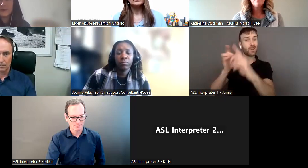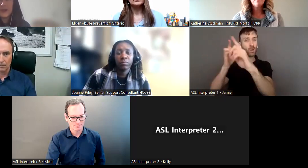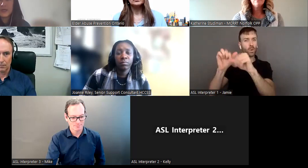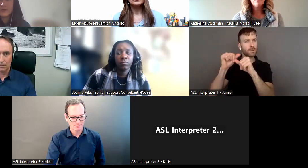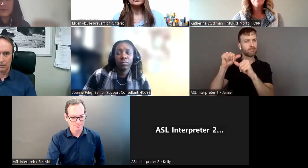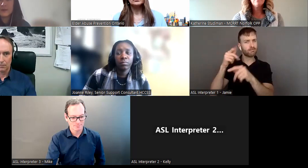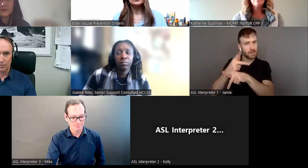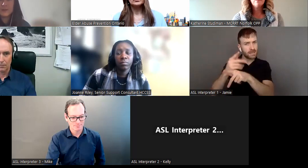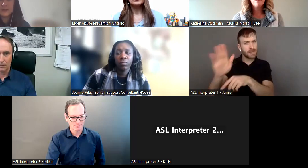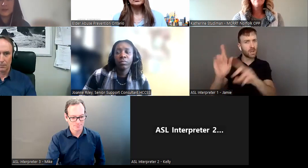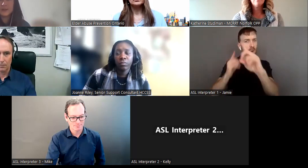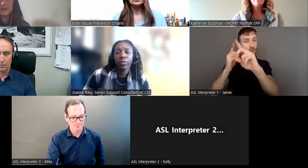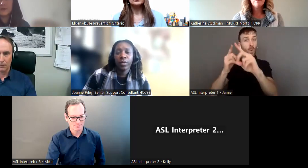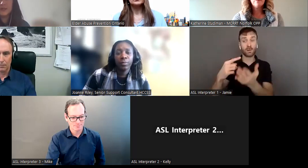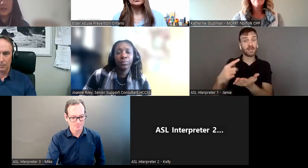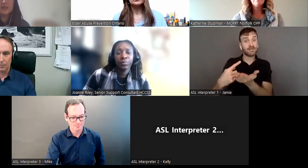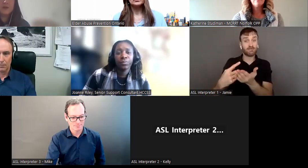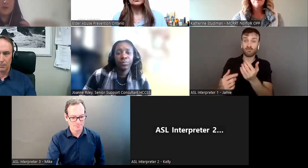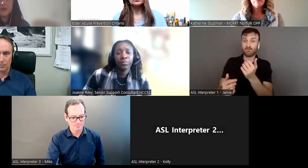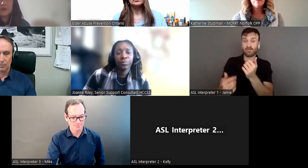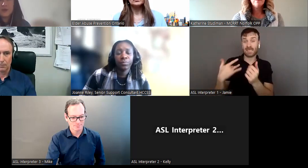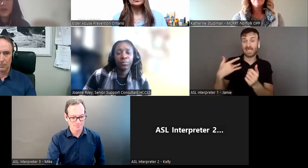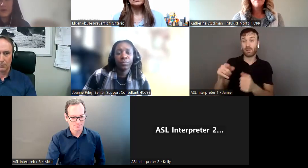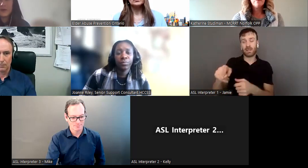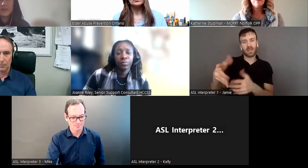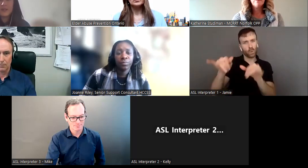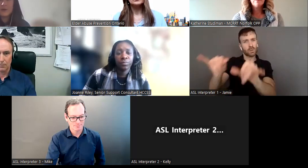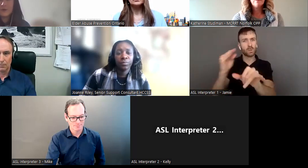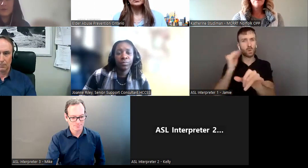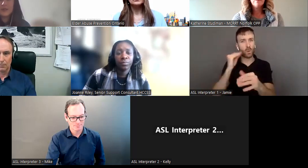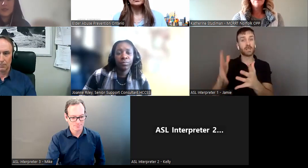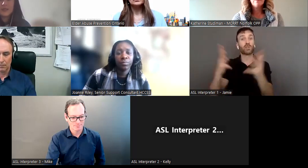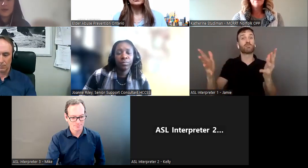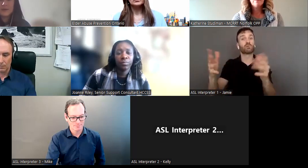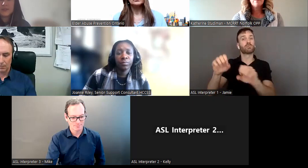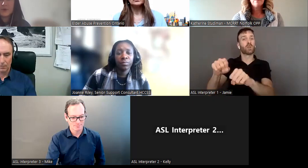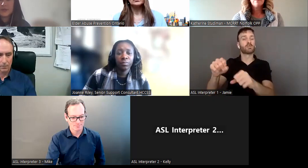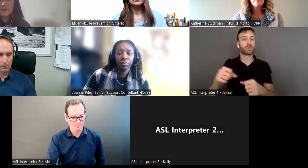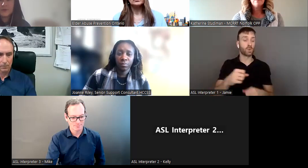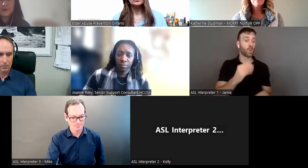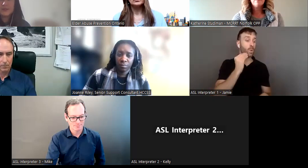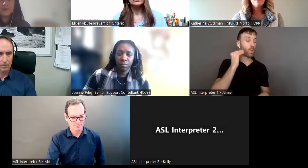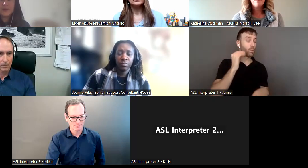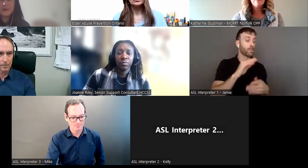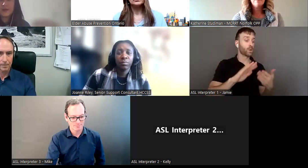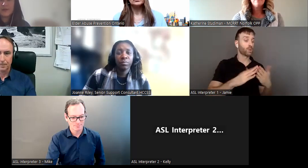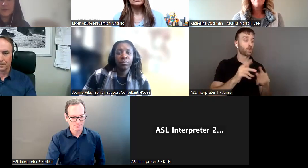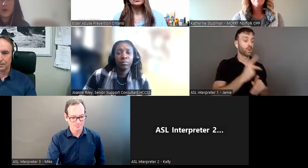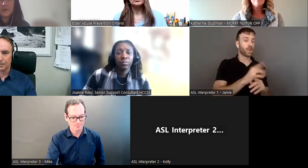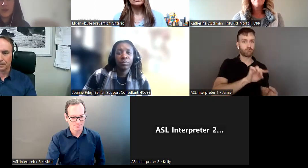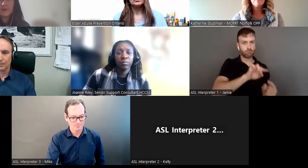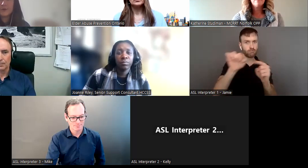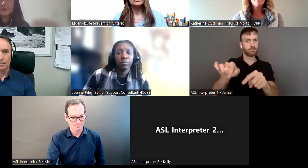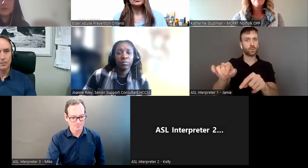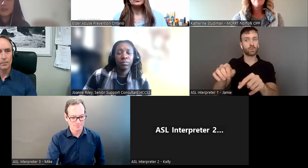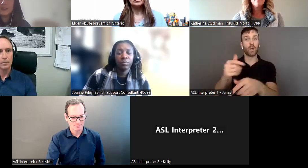is to remain at home as long as possible. So home and community care, doing the in-home Support is important. We also have